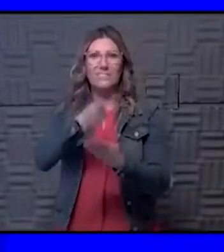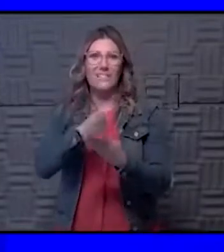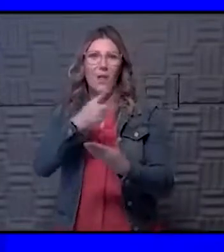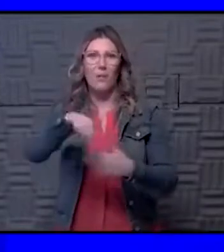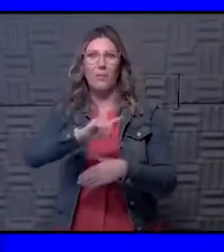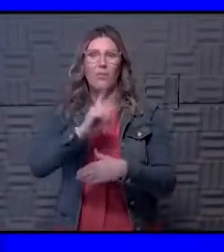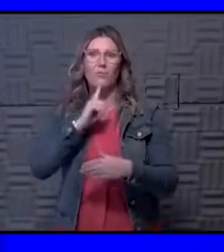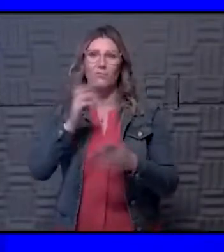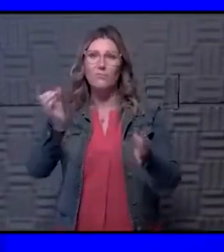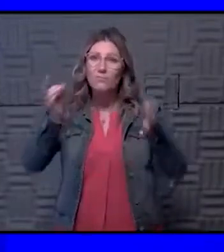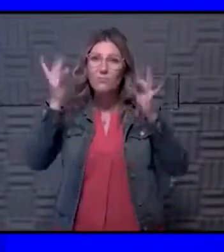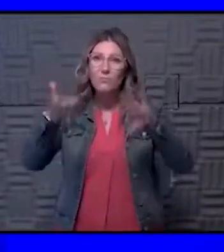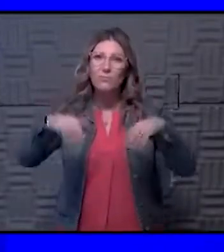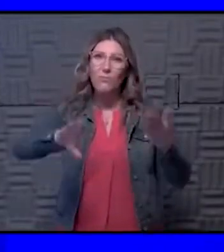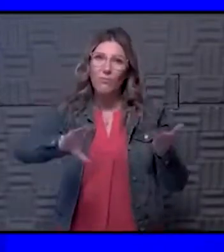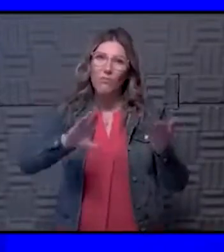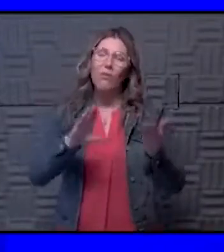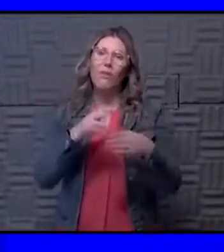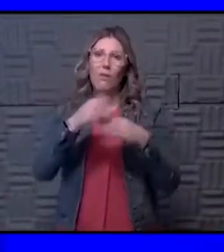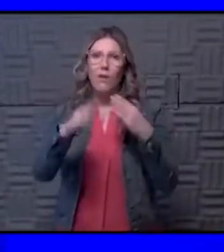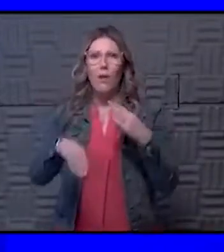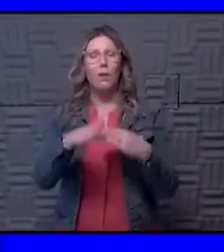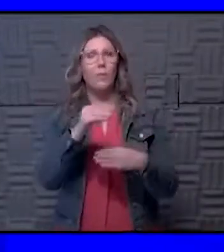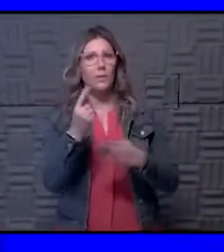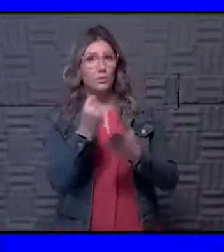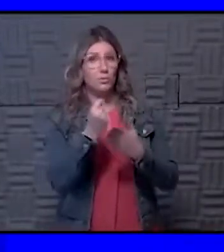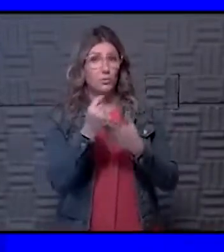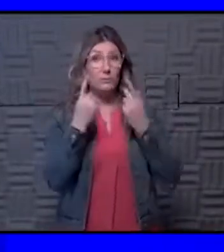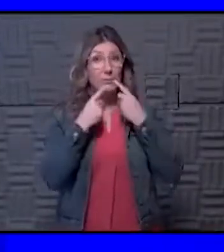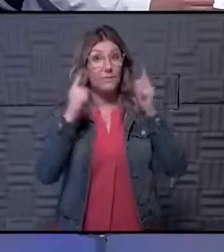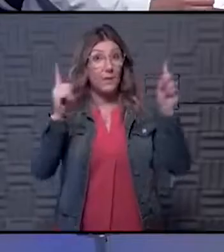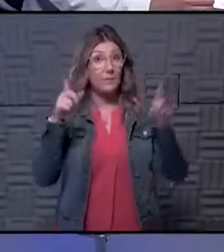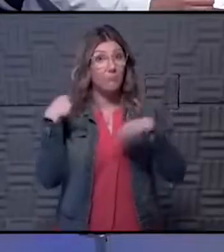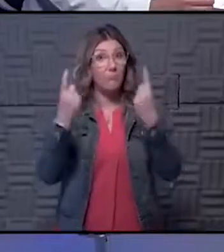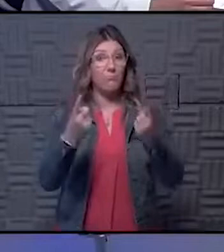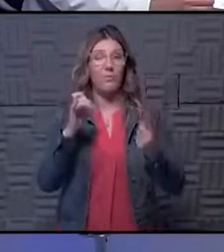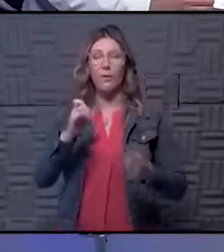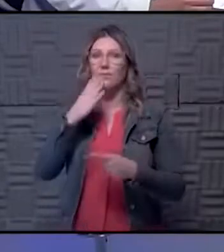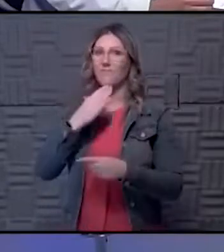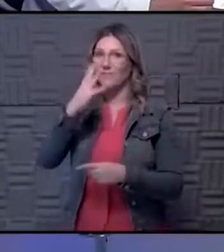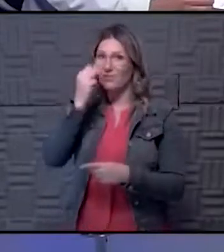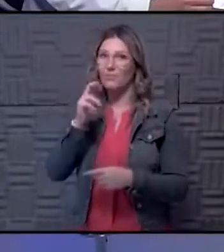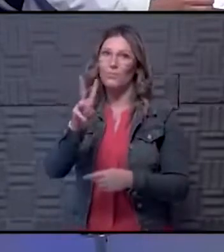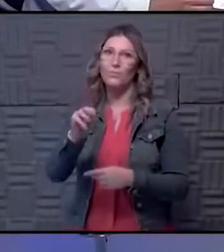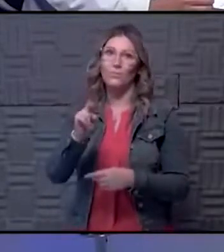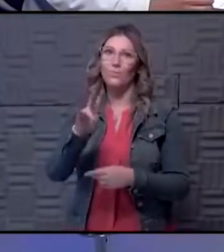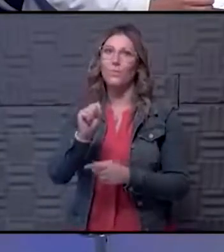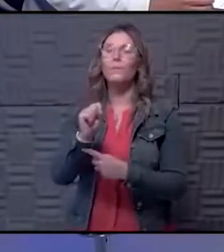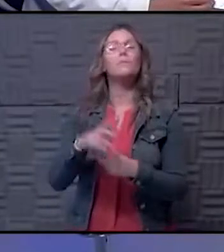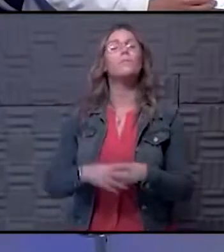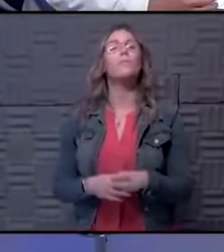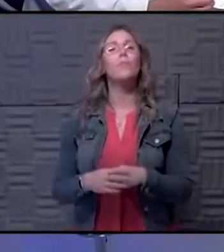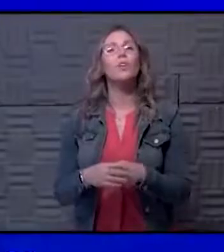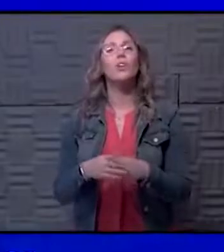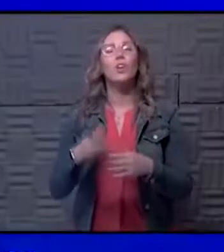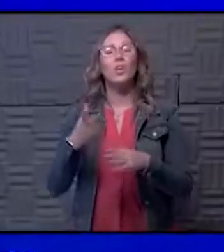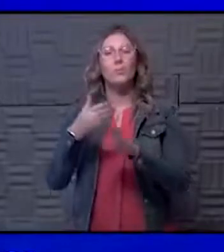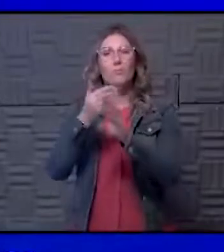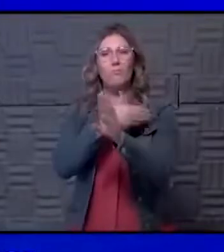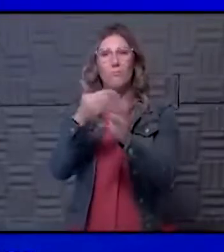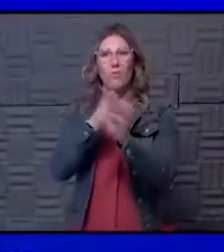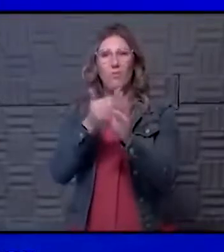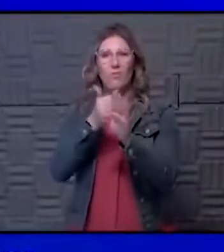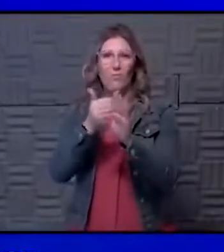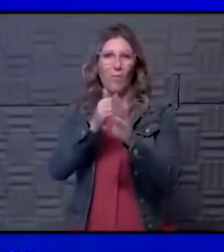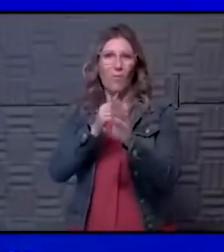those fatal outcomes. Yeah, and the treatment we know looks like it's pretty effective for it, so that's really good news. Yeah. The last thing I just point out before we go to questions from